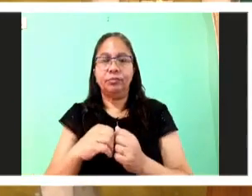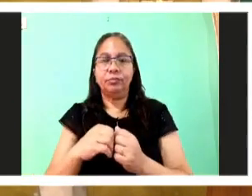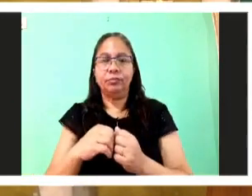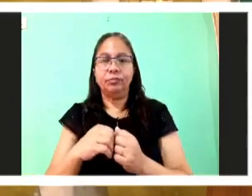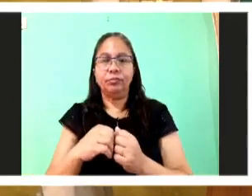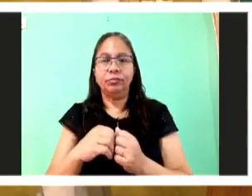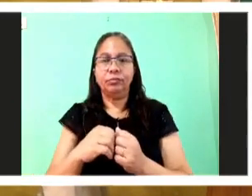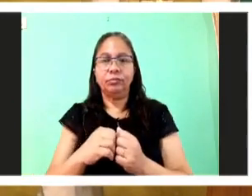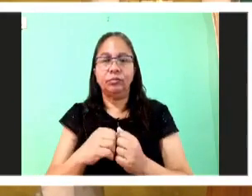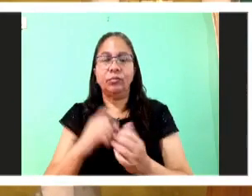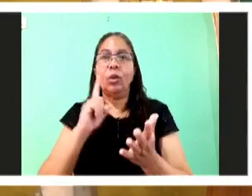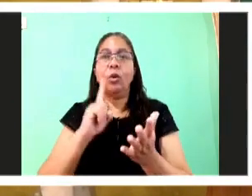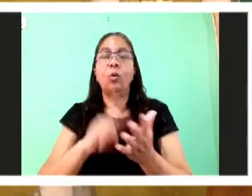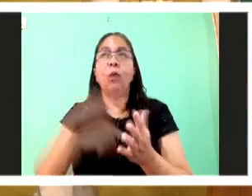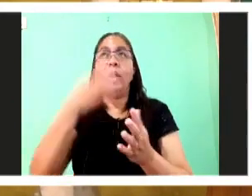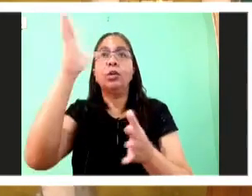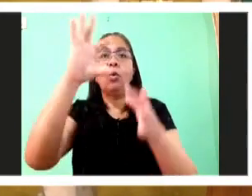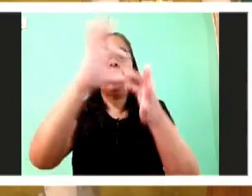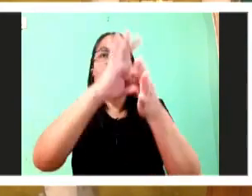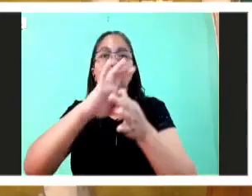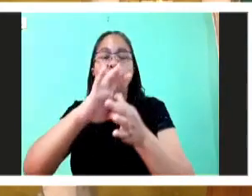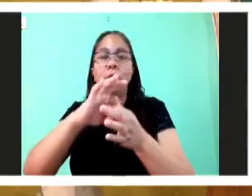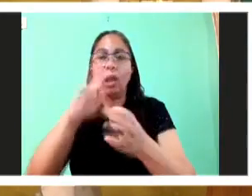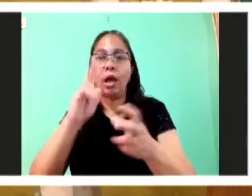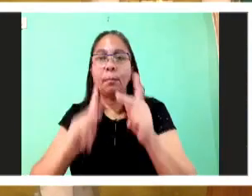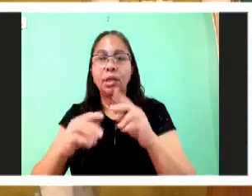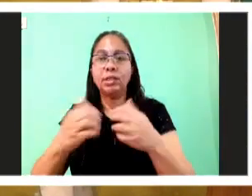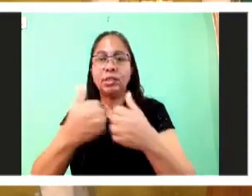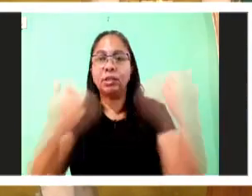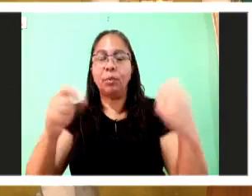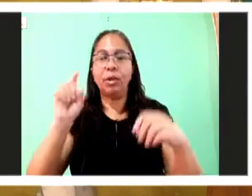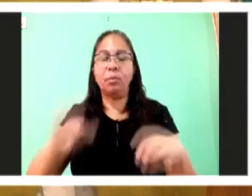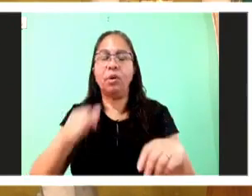And what God has joined together, no one can divide.